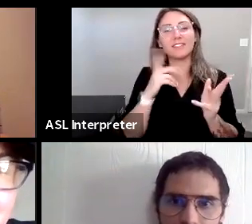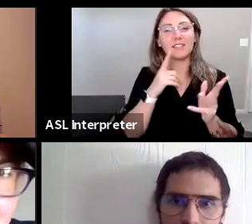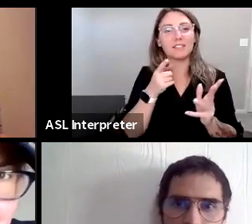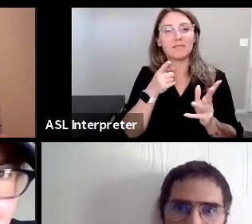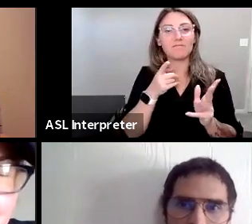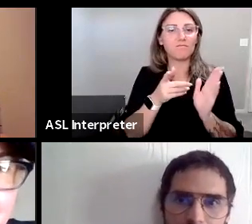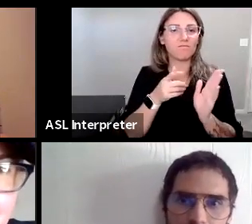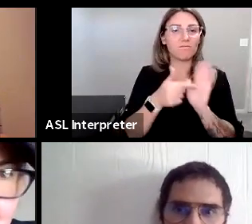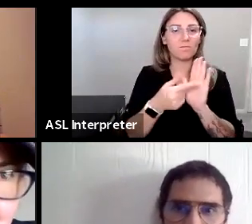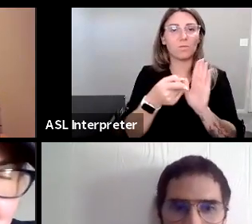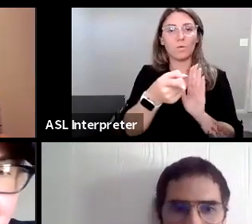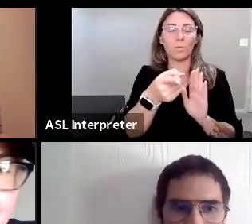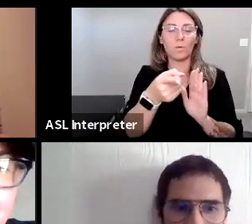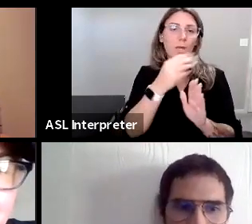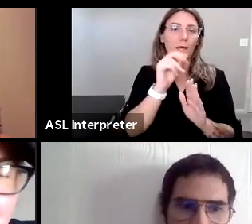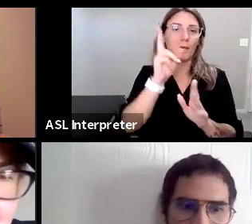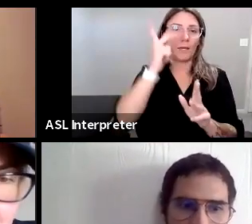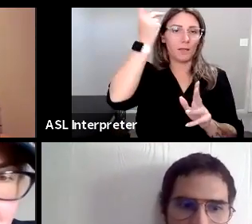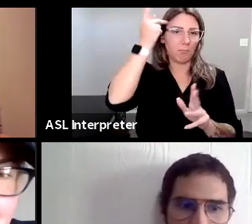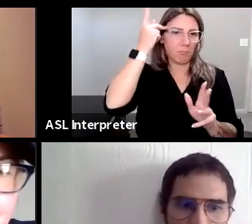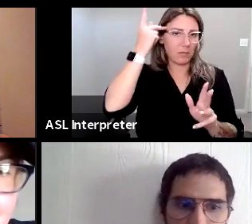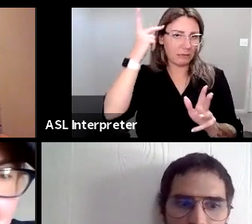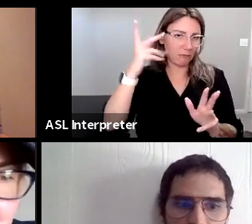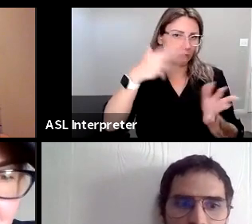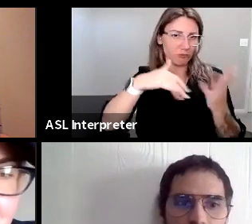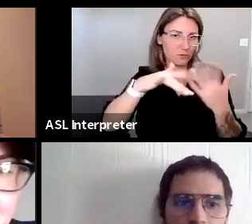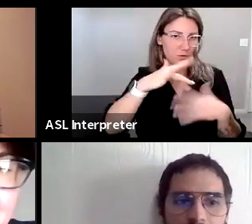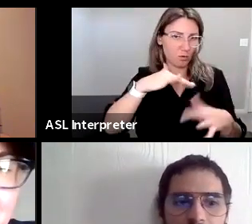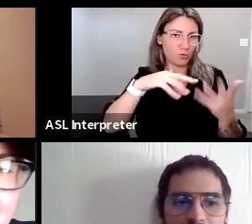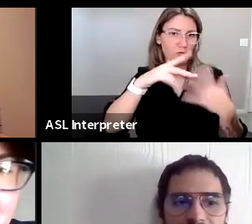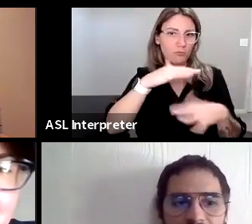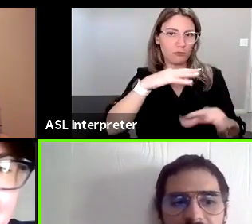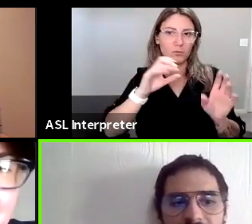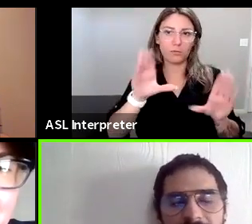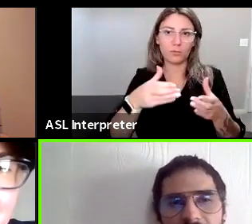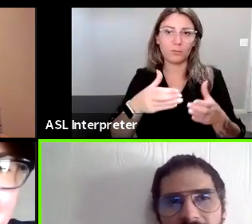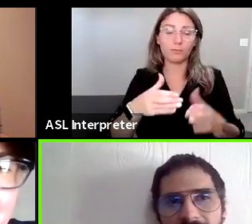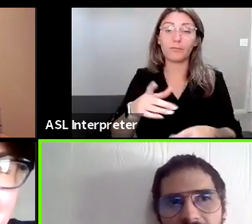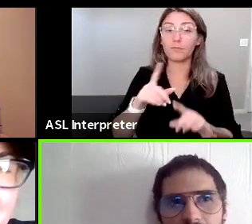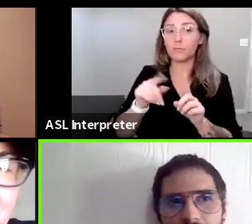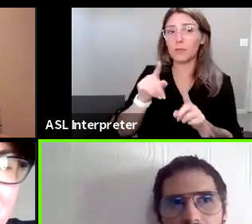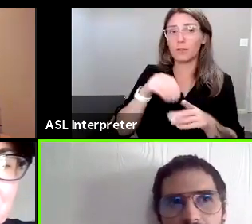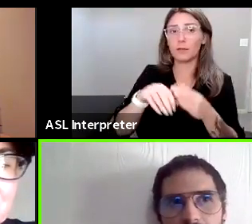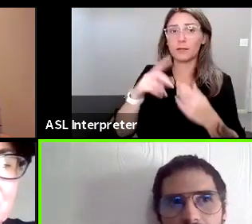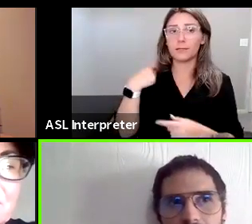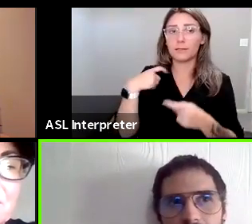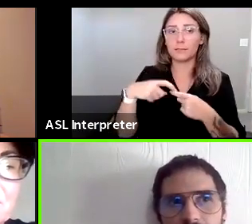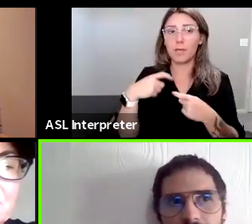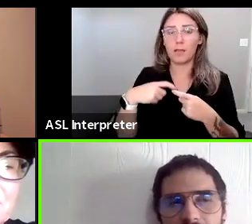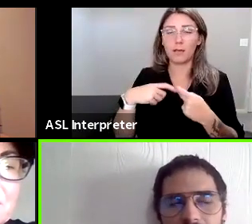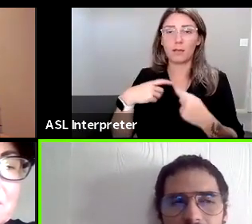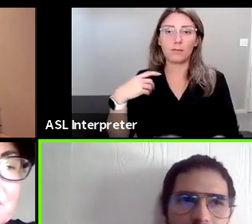will, or the political or social context. But even in Spain, we've had